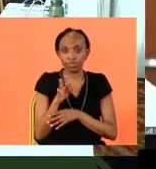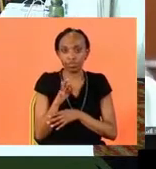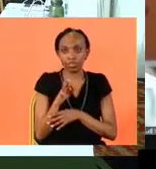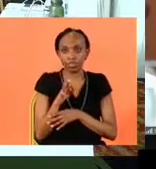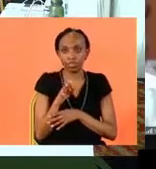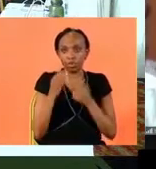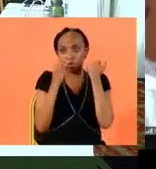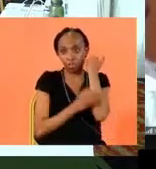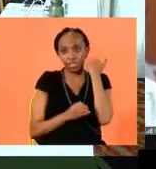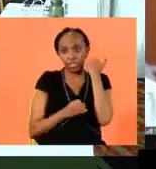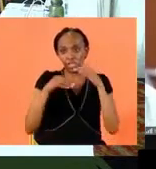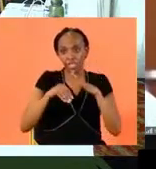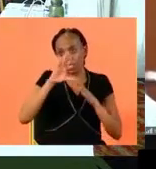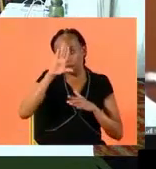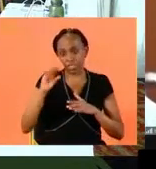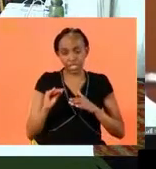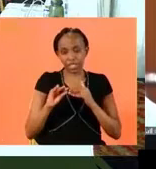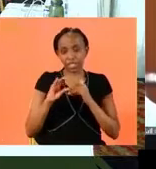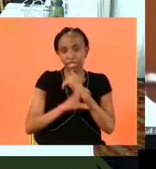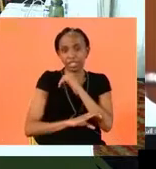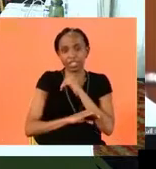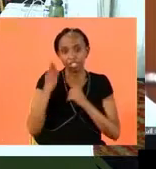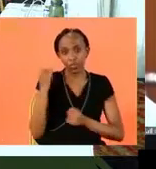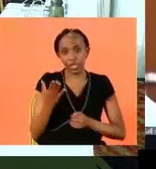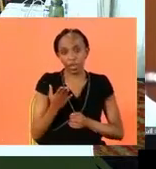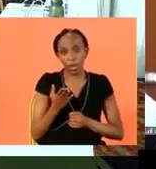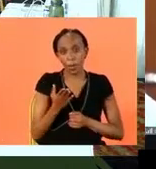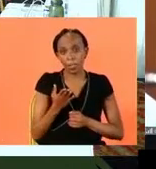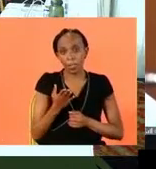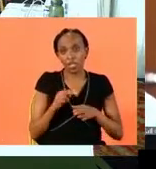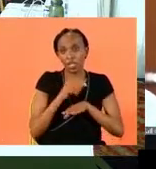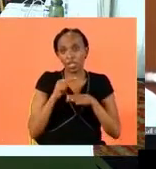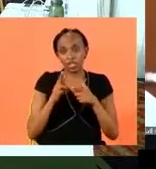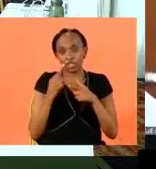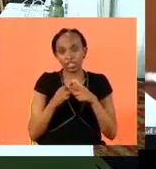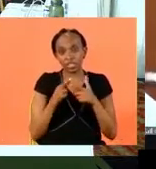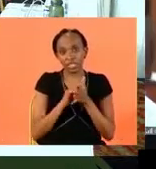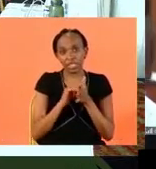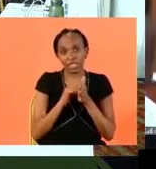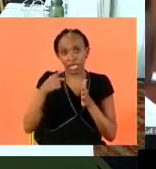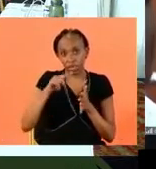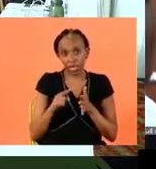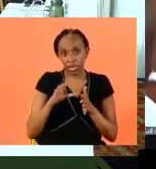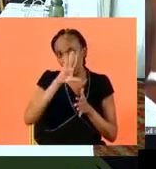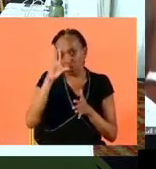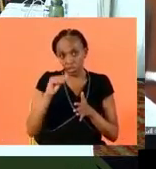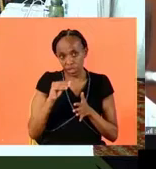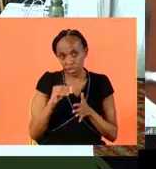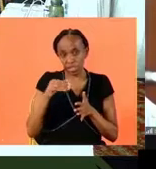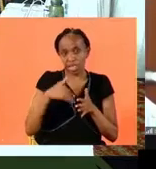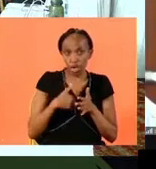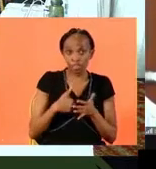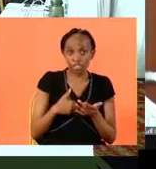of poverty for African countries, because the natural resources that our continent is endowed